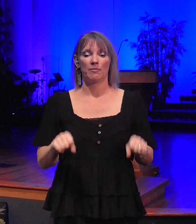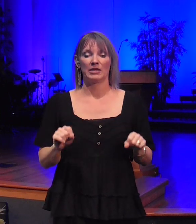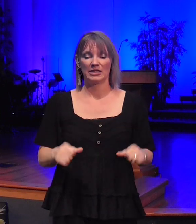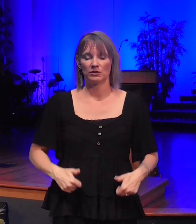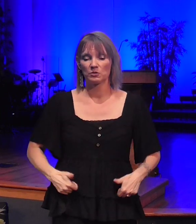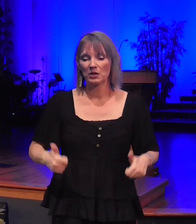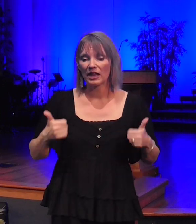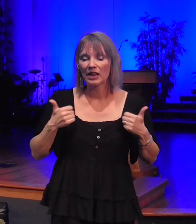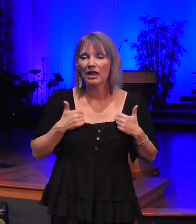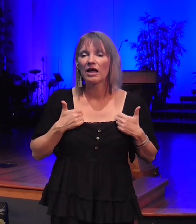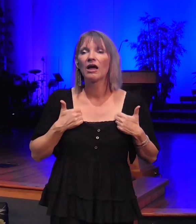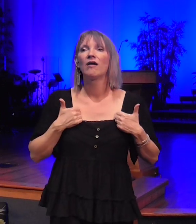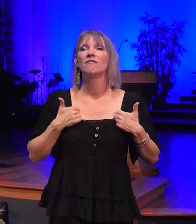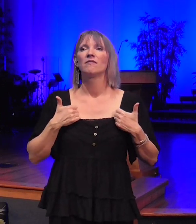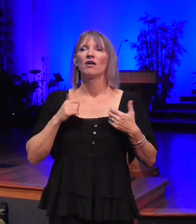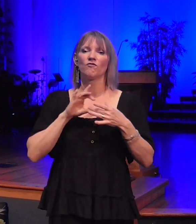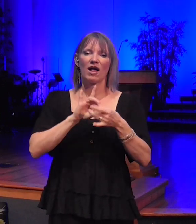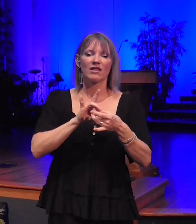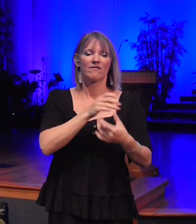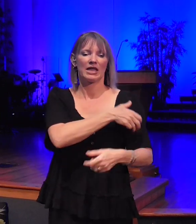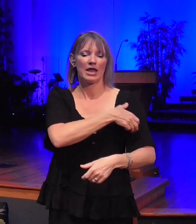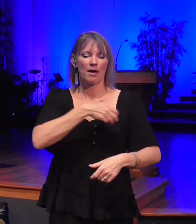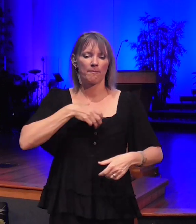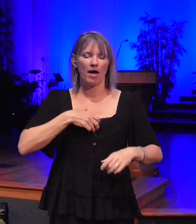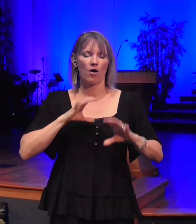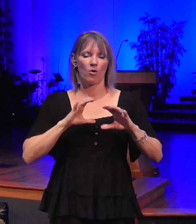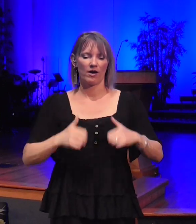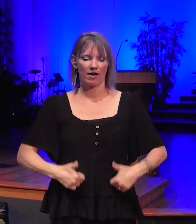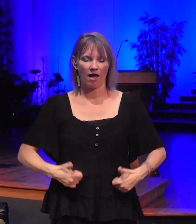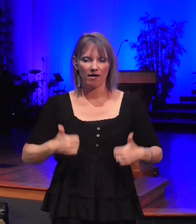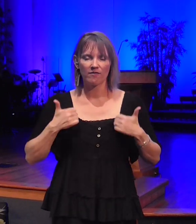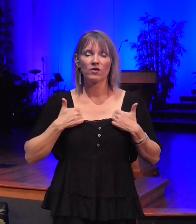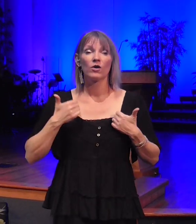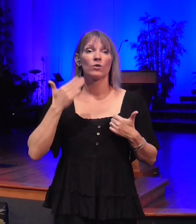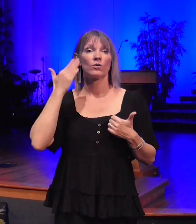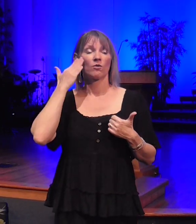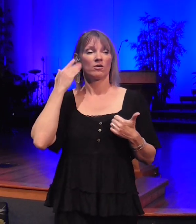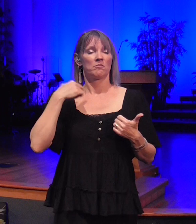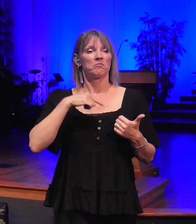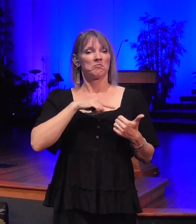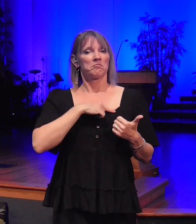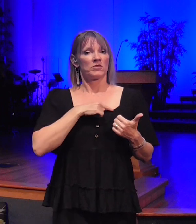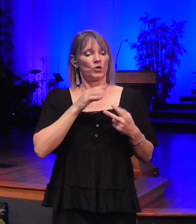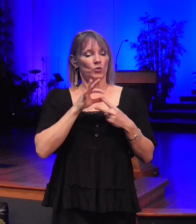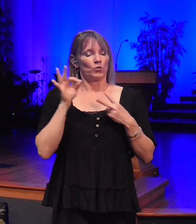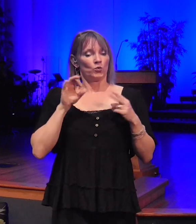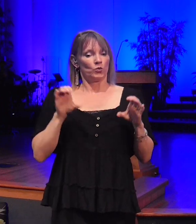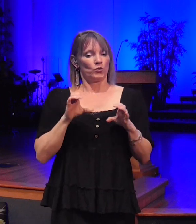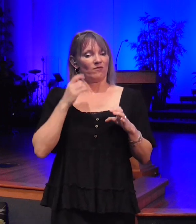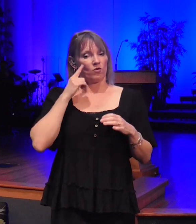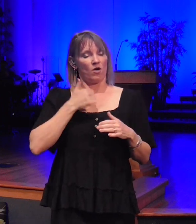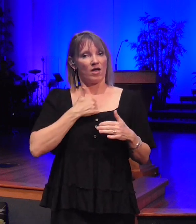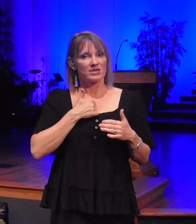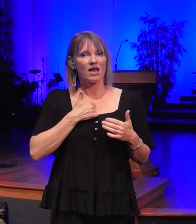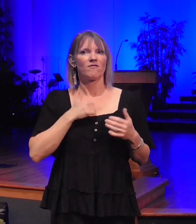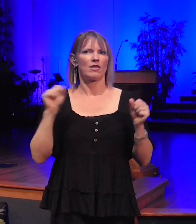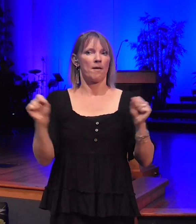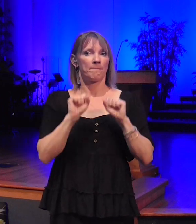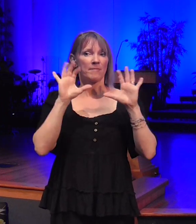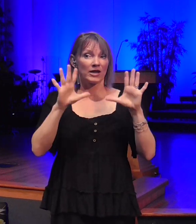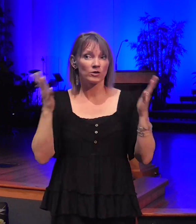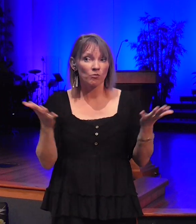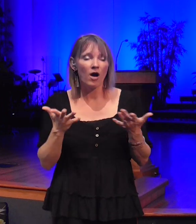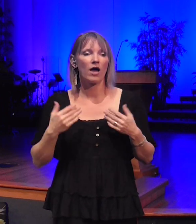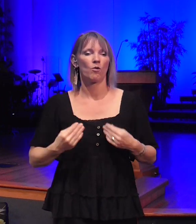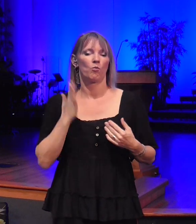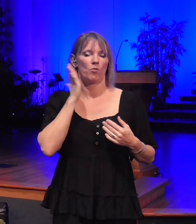relevant, empowered lives. Knowing that as we choose to do this for ourselves, the magic of that is that it inspires people we love and people